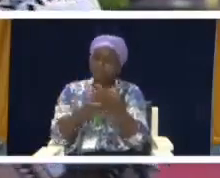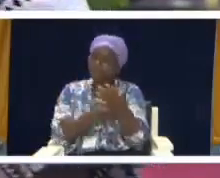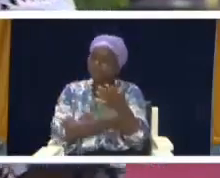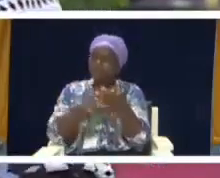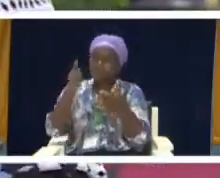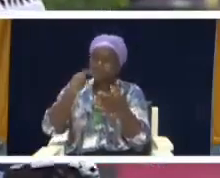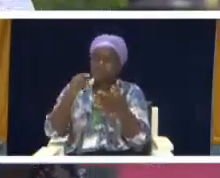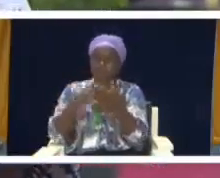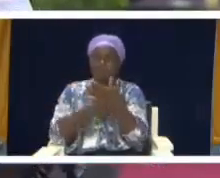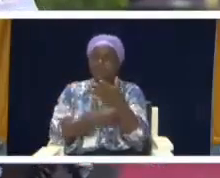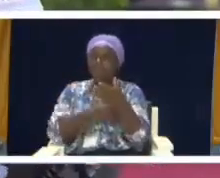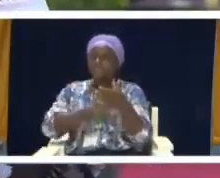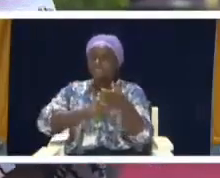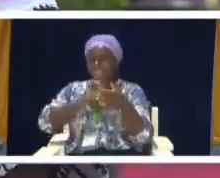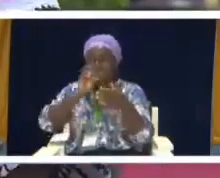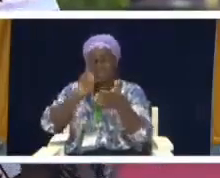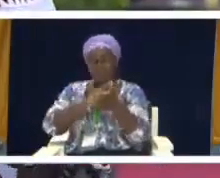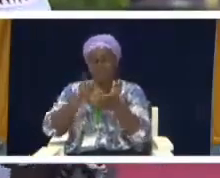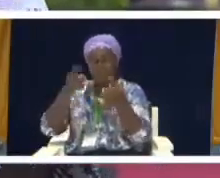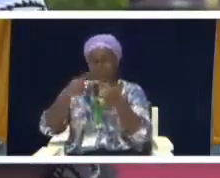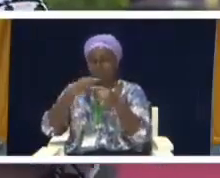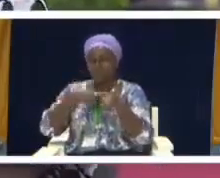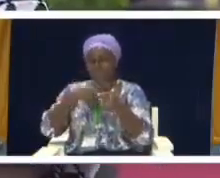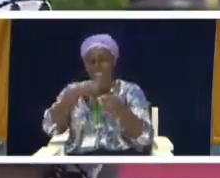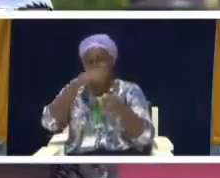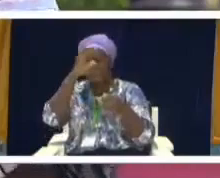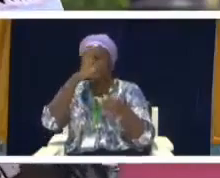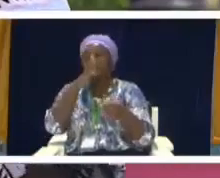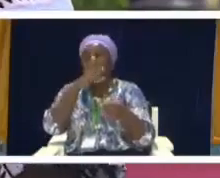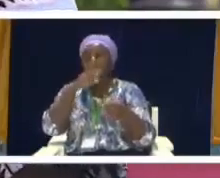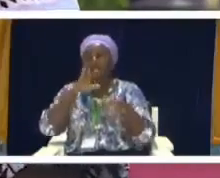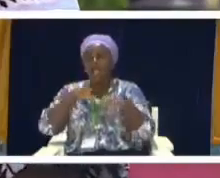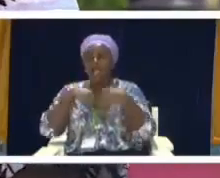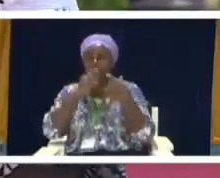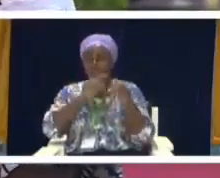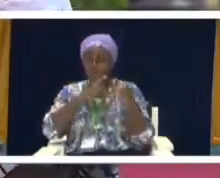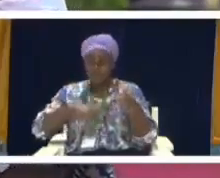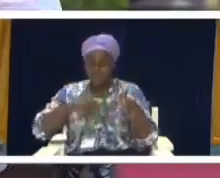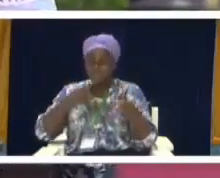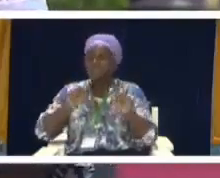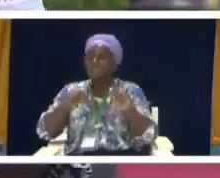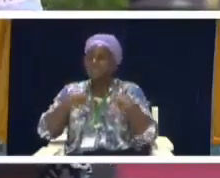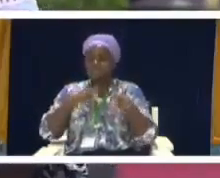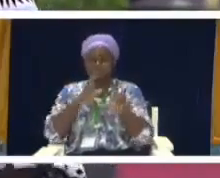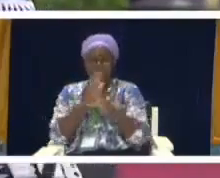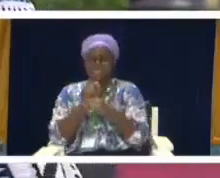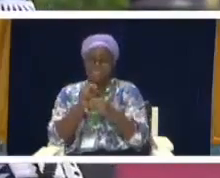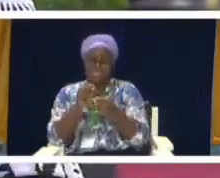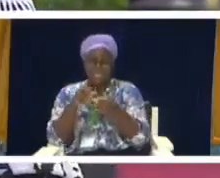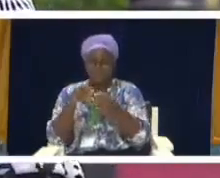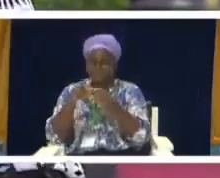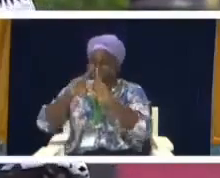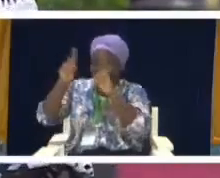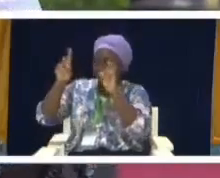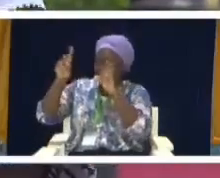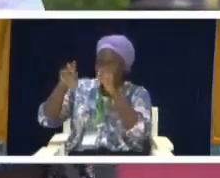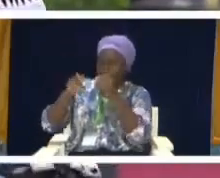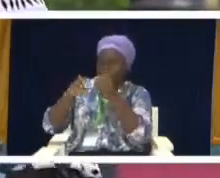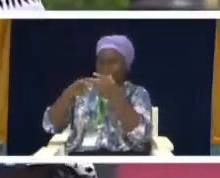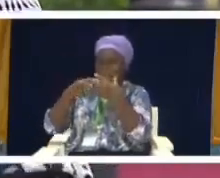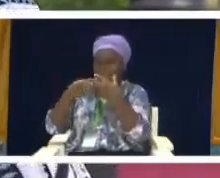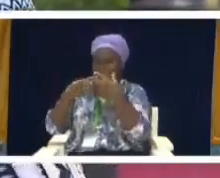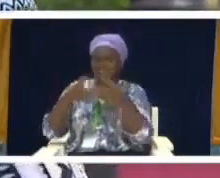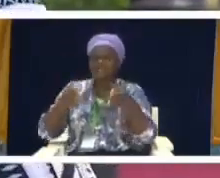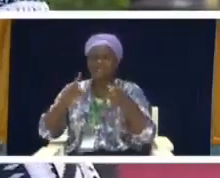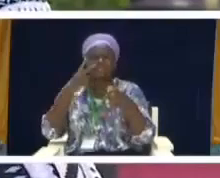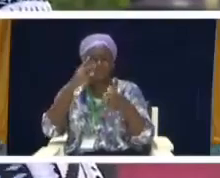said, Madam, how are you feeling? I said, I'm fine. He said, okay, can you get the scanning machine? Let me see what's happening with this woman. So